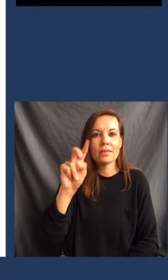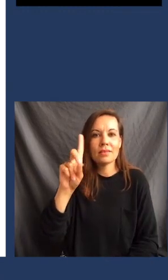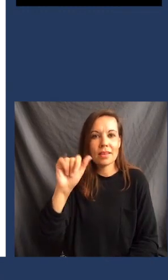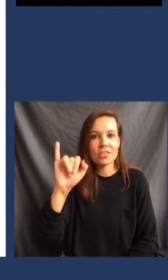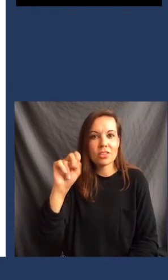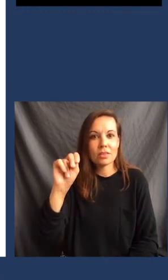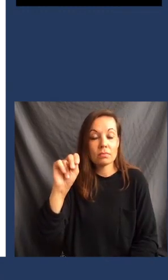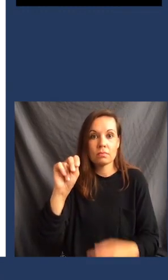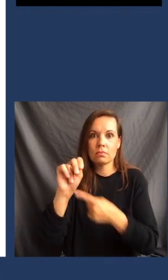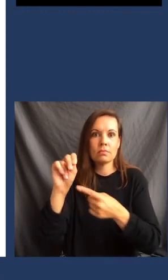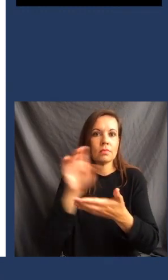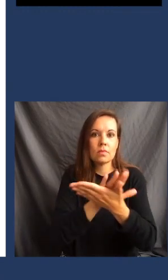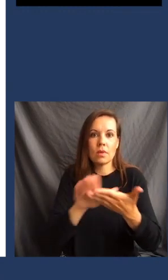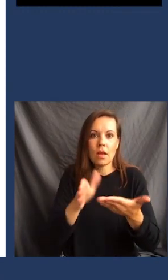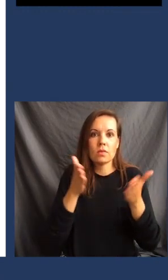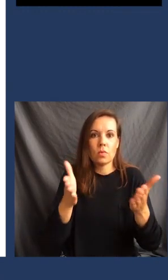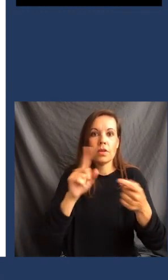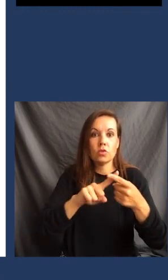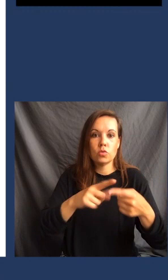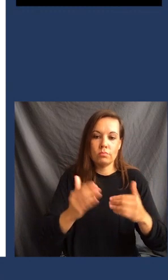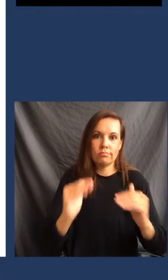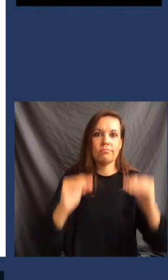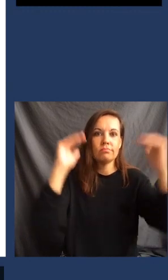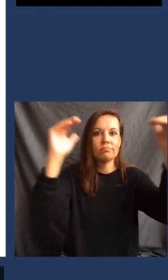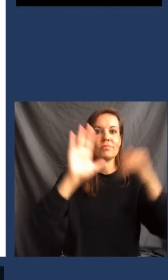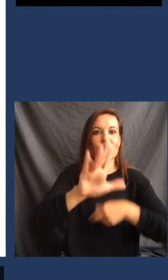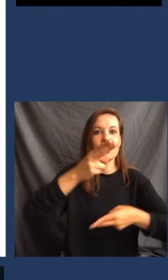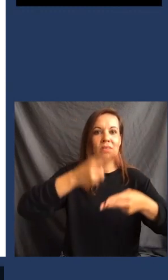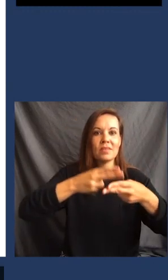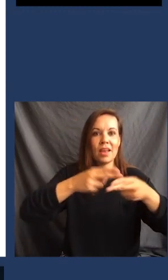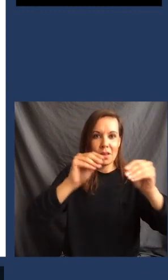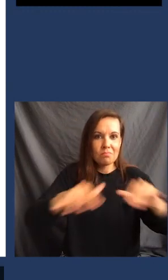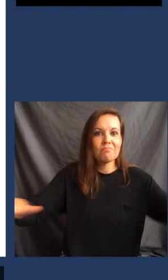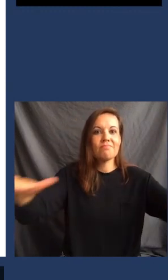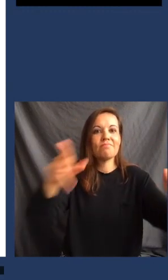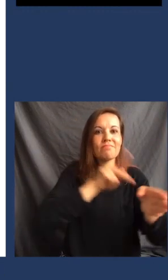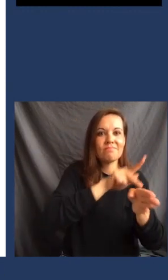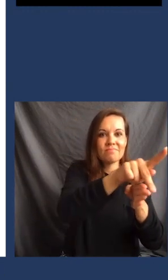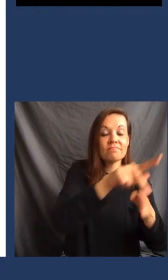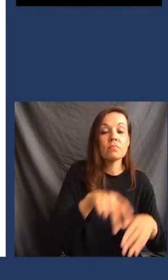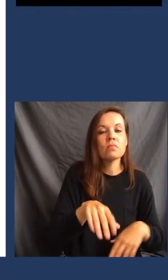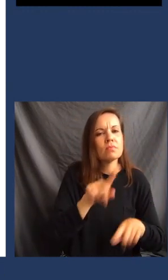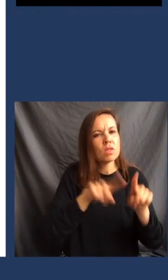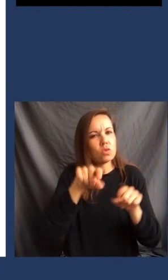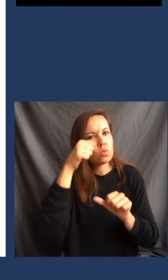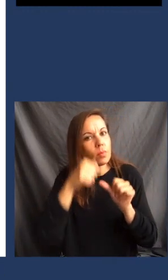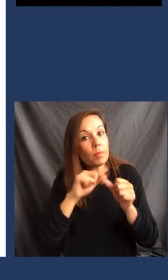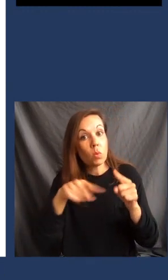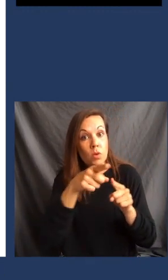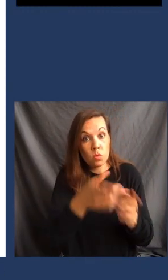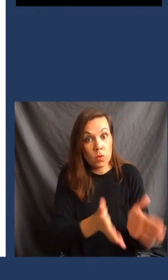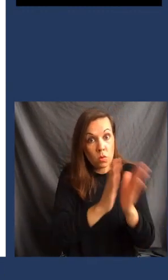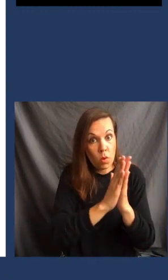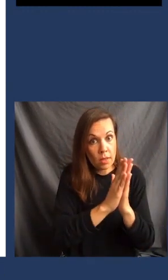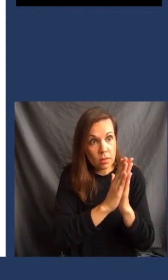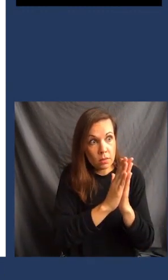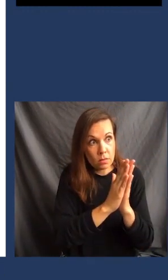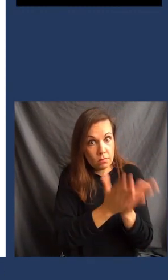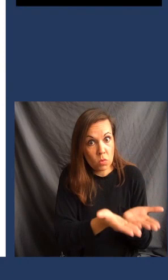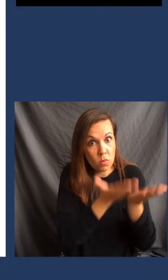great way for you to build your professional credibility. There are some things that you want to keep in mind, though, when you are requesting a